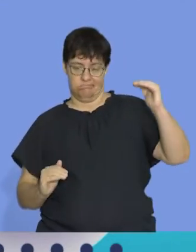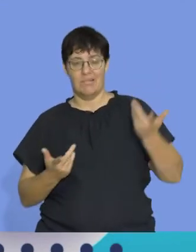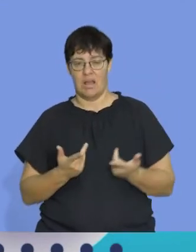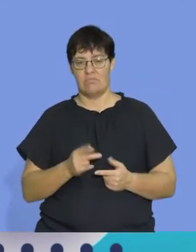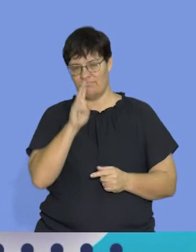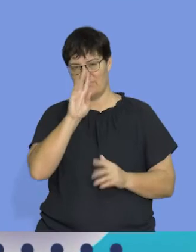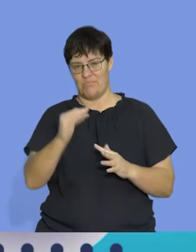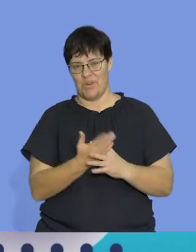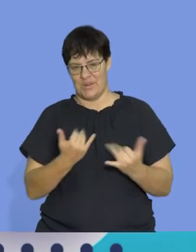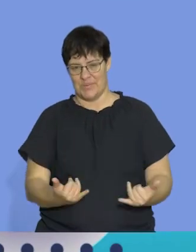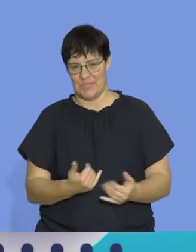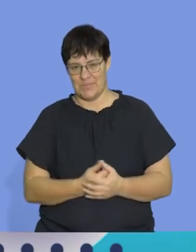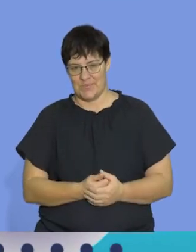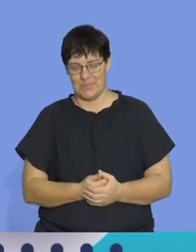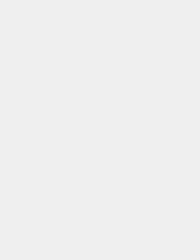break for now.